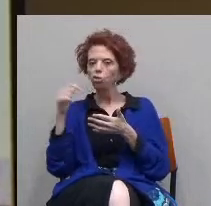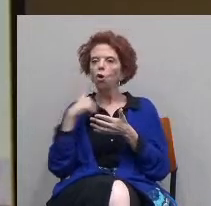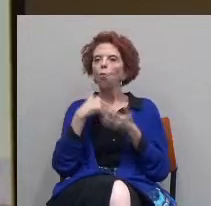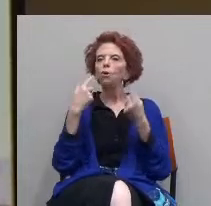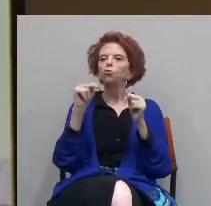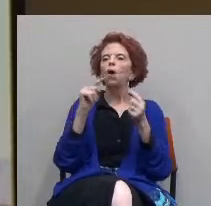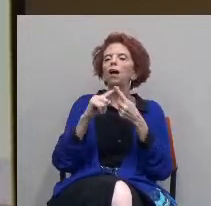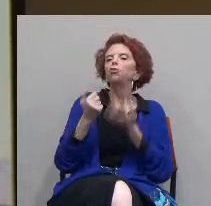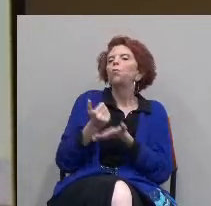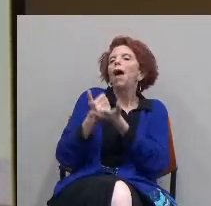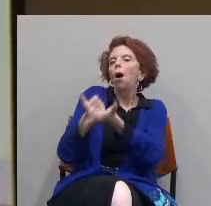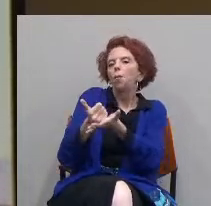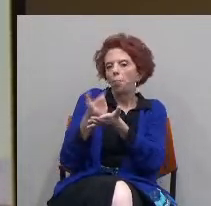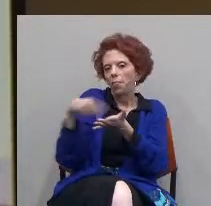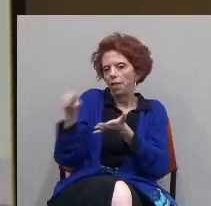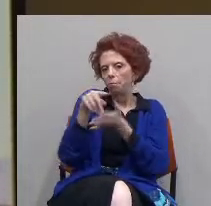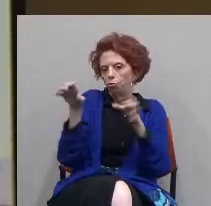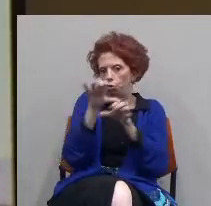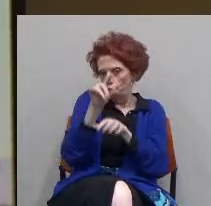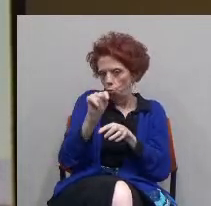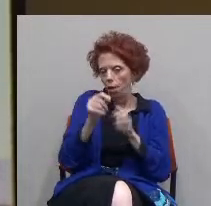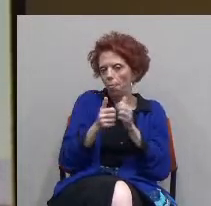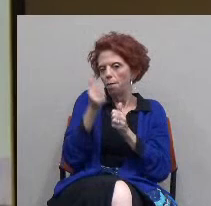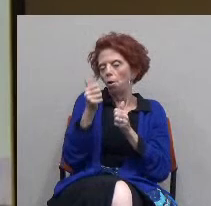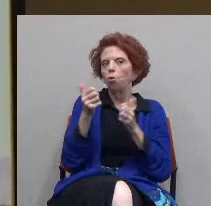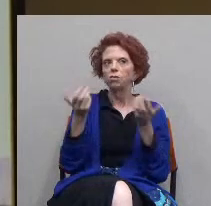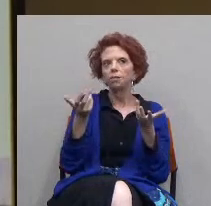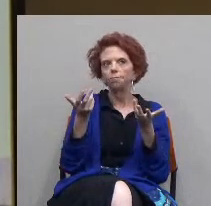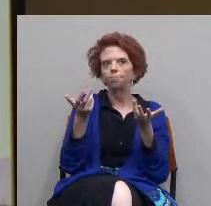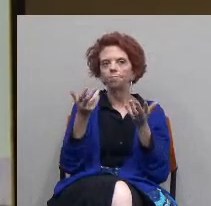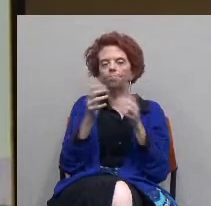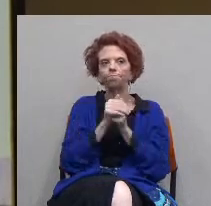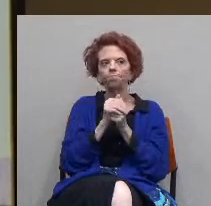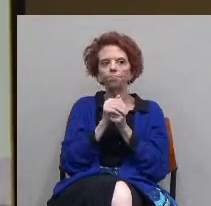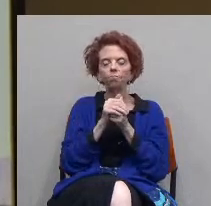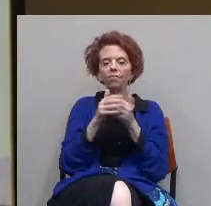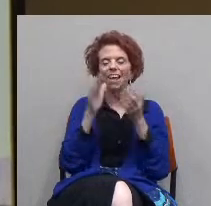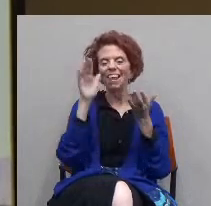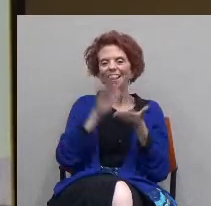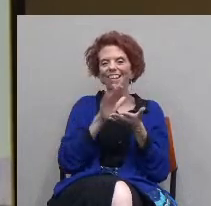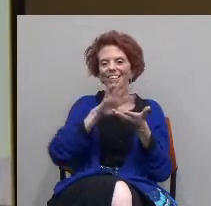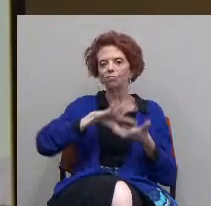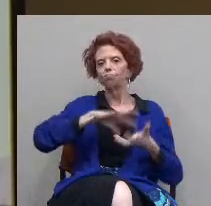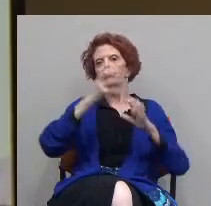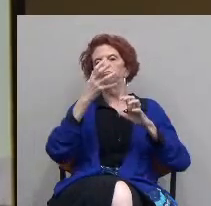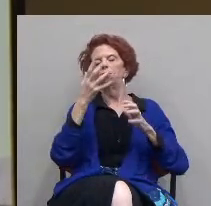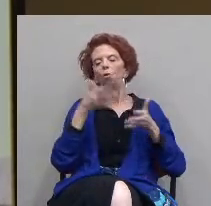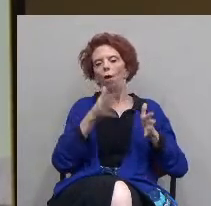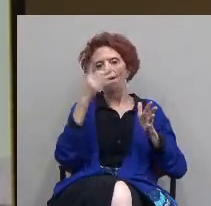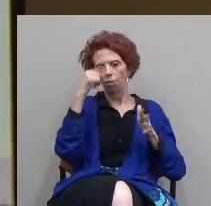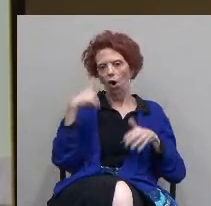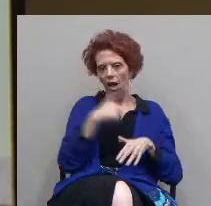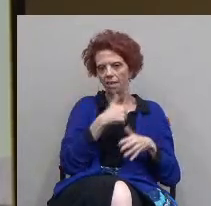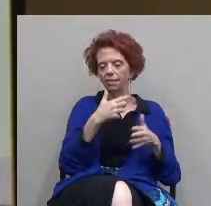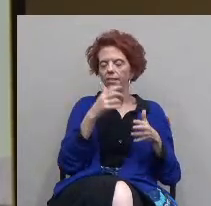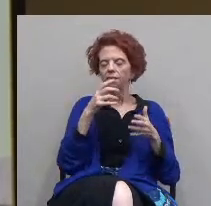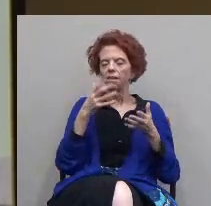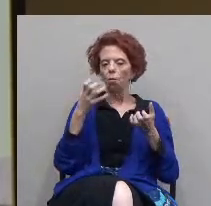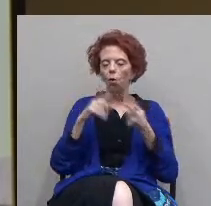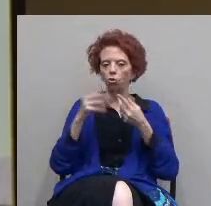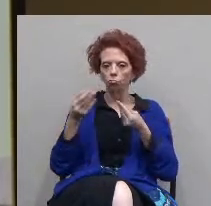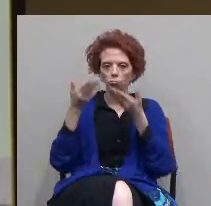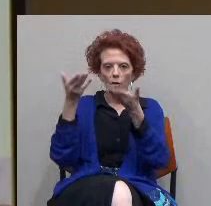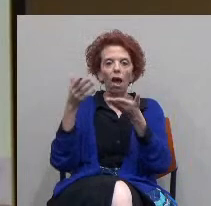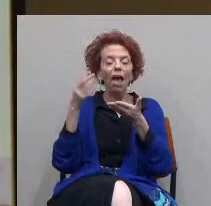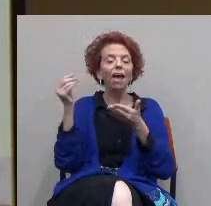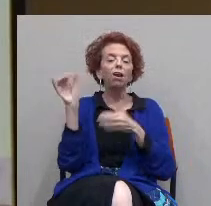lend a hand and to help them to do it in the most, either the least disruptive way if they want to get it across,